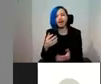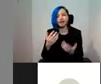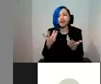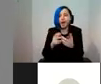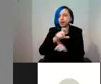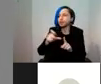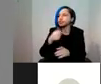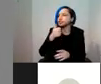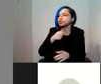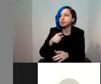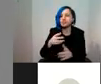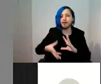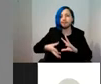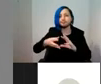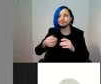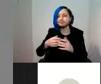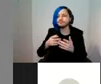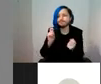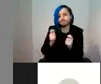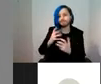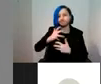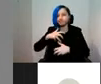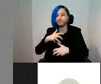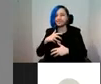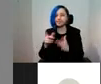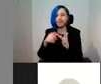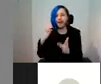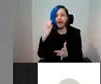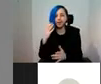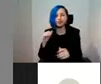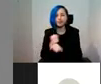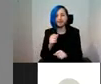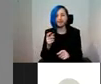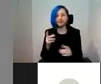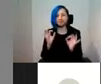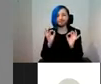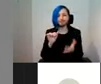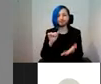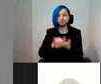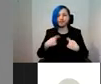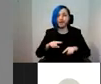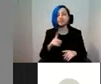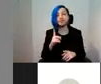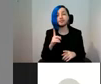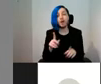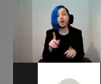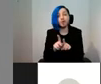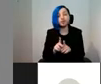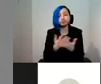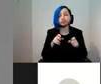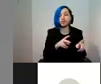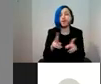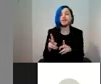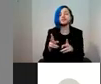and people that make an iPhone, what it is to us really specifically, but also there are many different ways in which a piece of digital design is